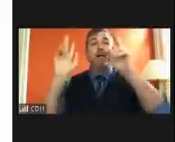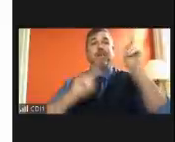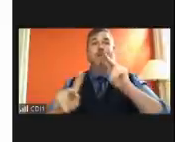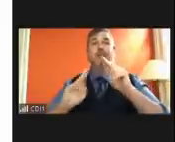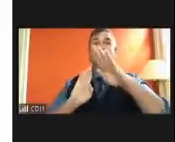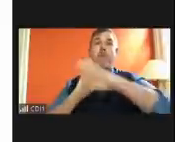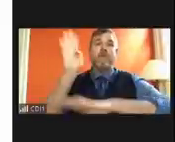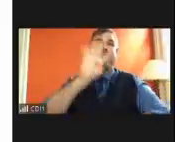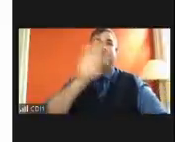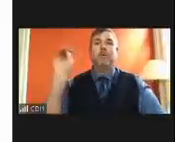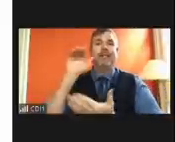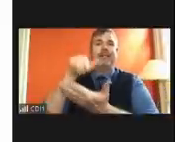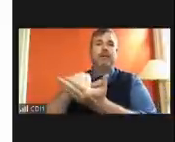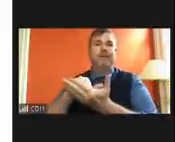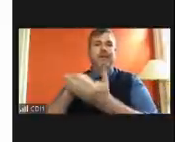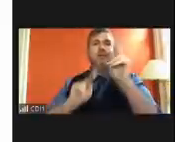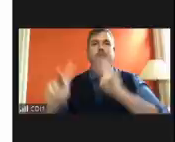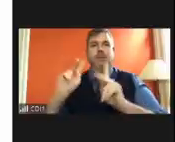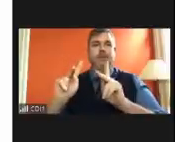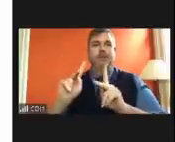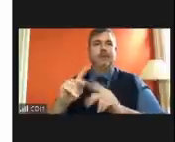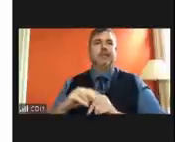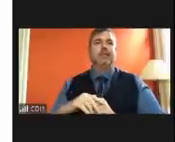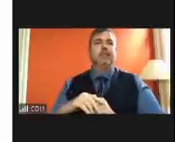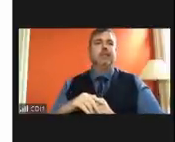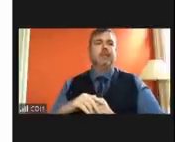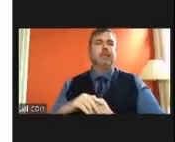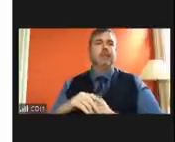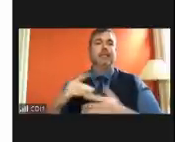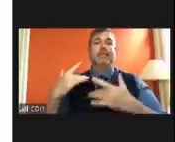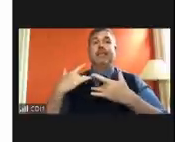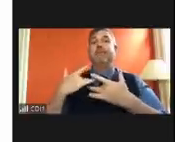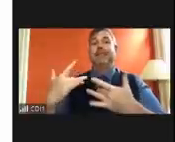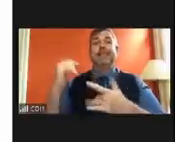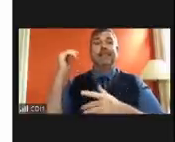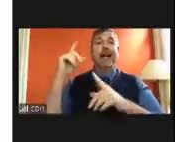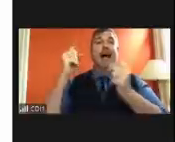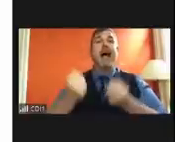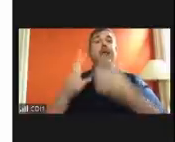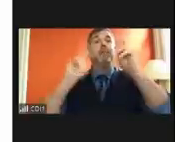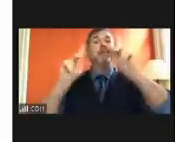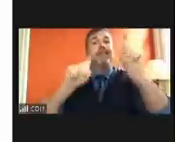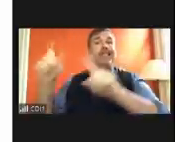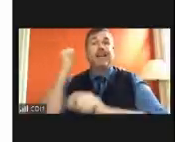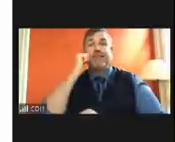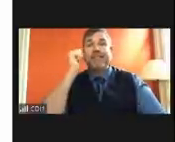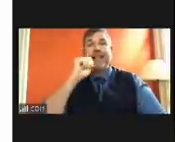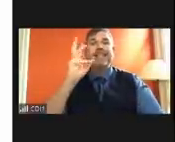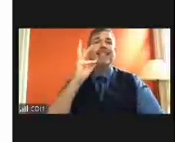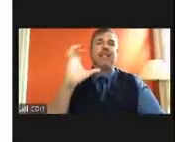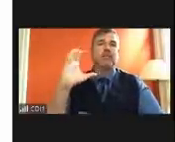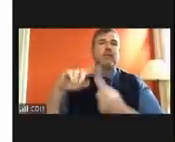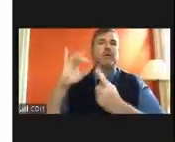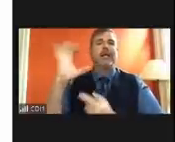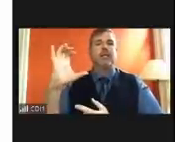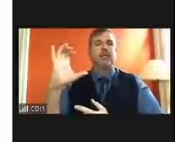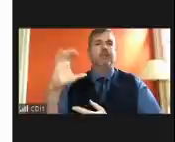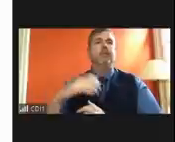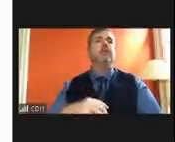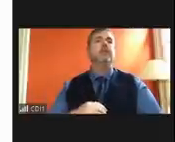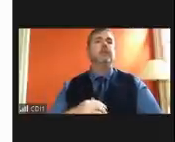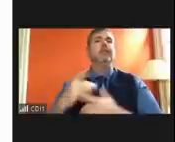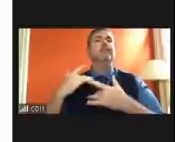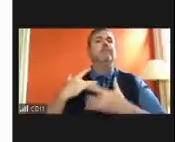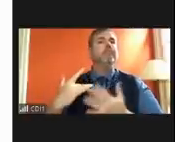between 600 to 800 daily. We've had 2,015 cases. We have had a total of